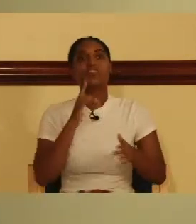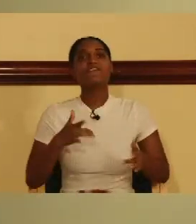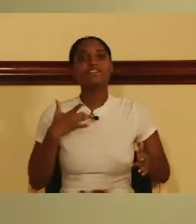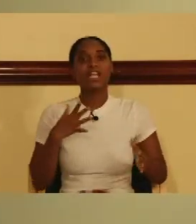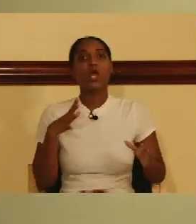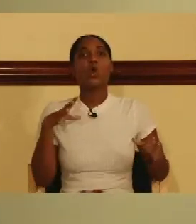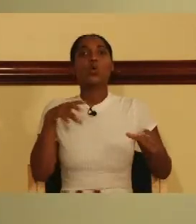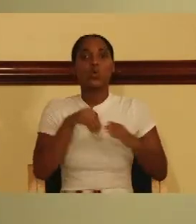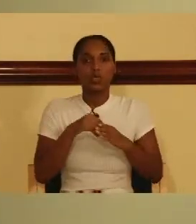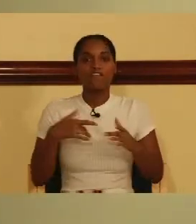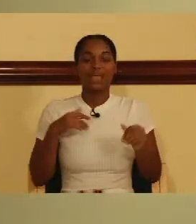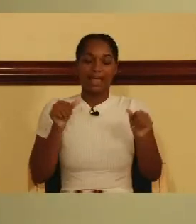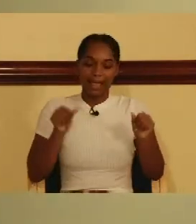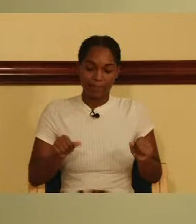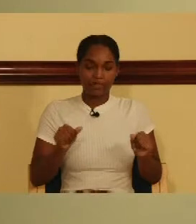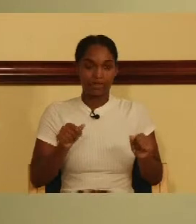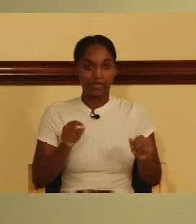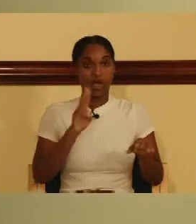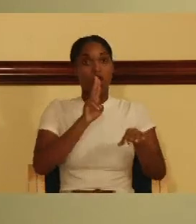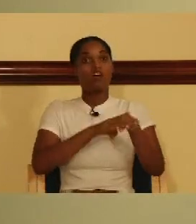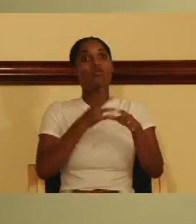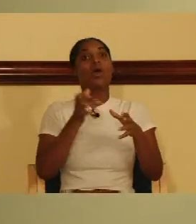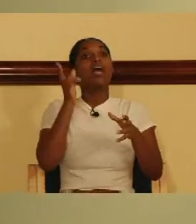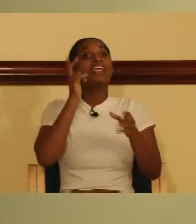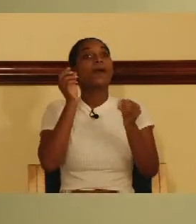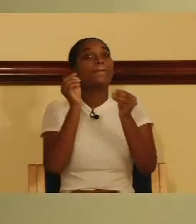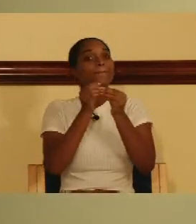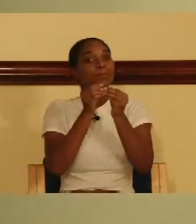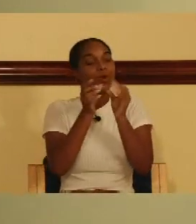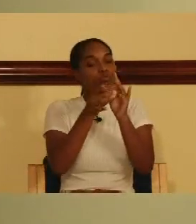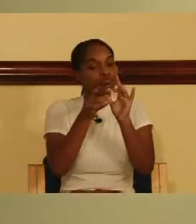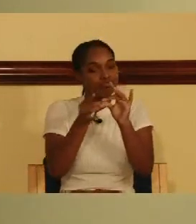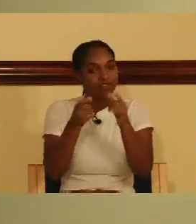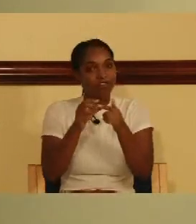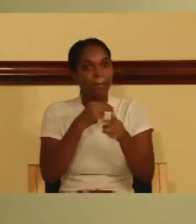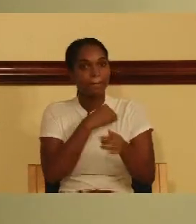included, to feel able. Of course, we want to hear more from members of the